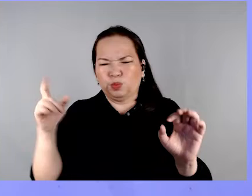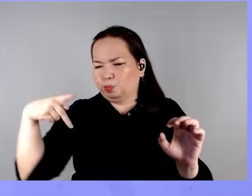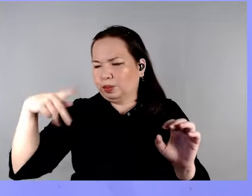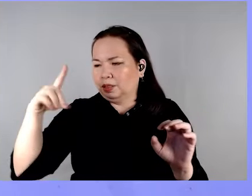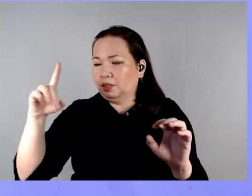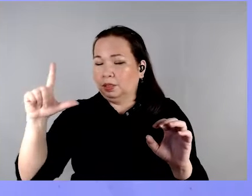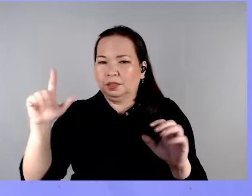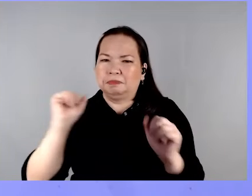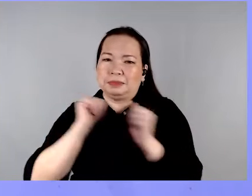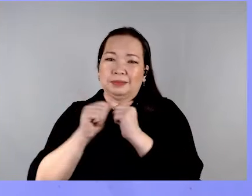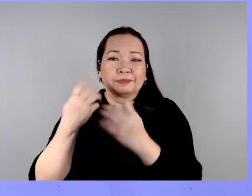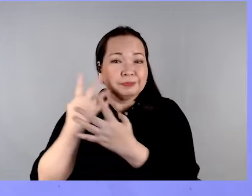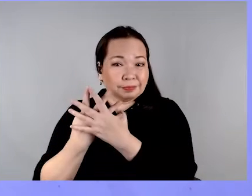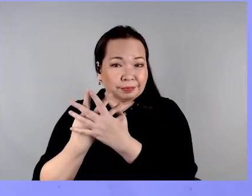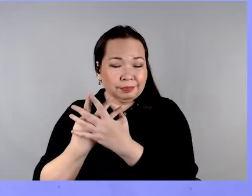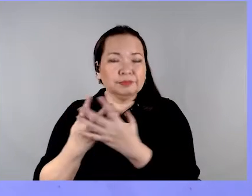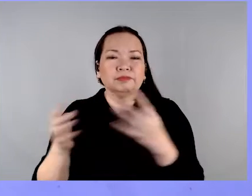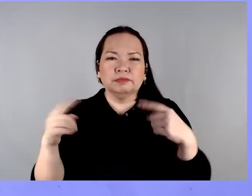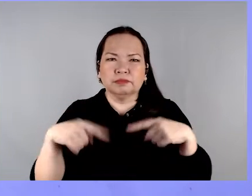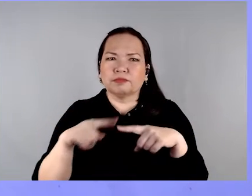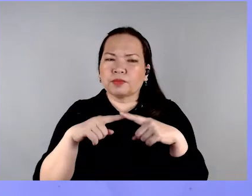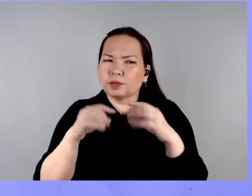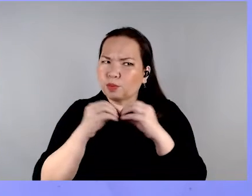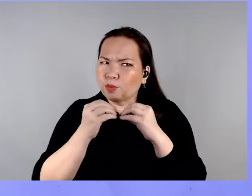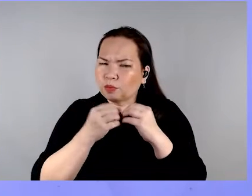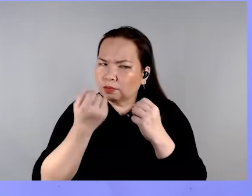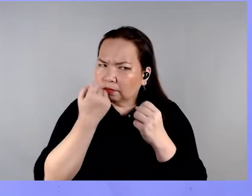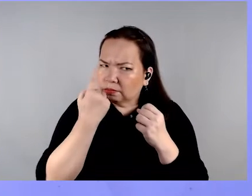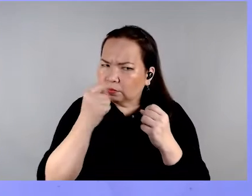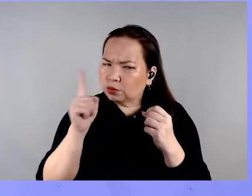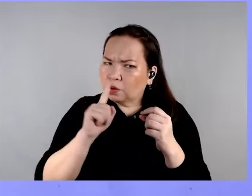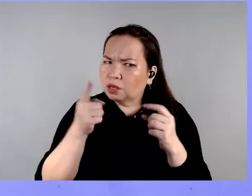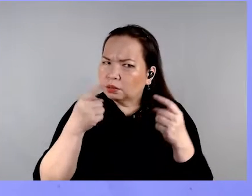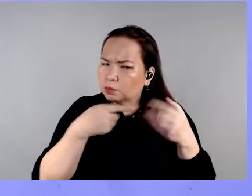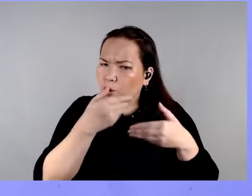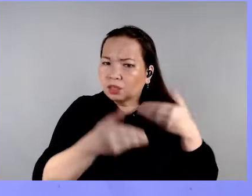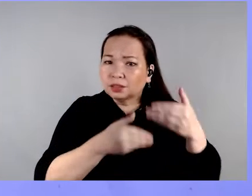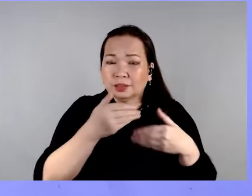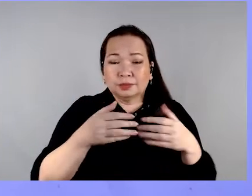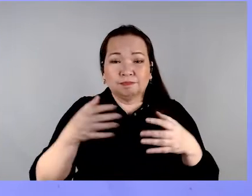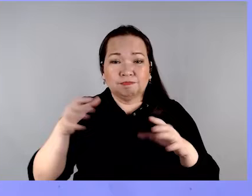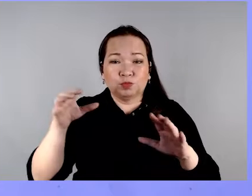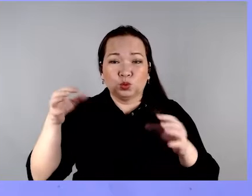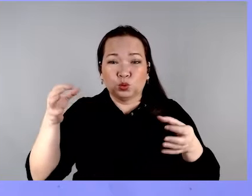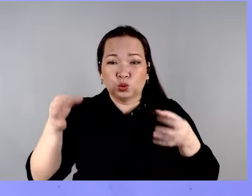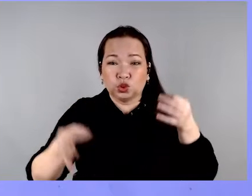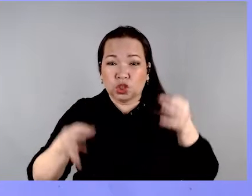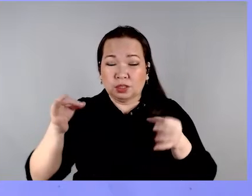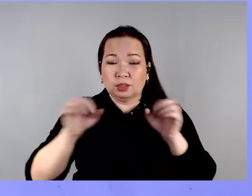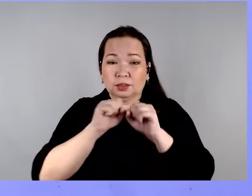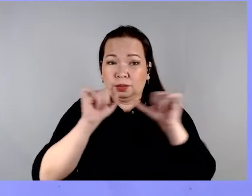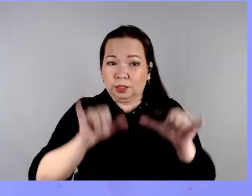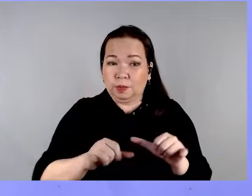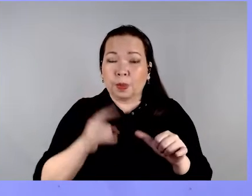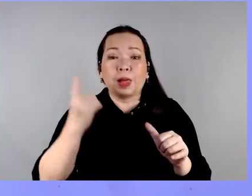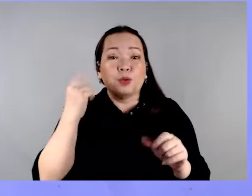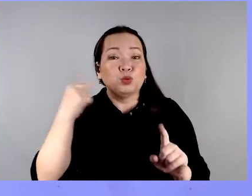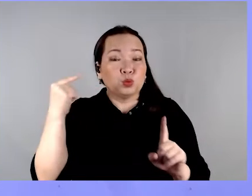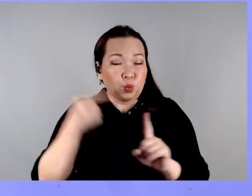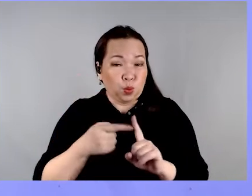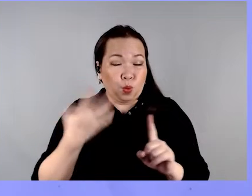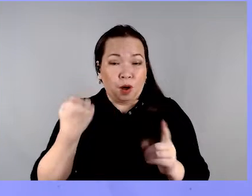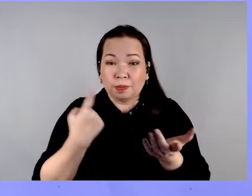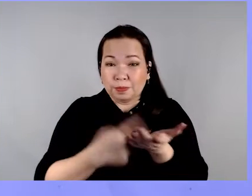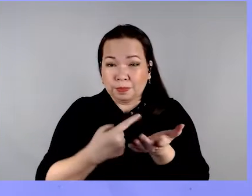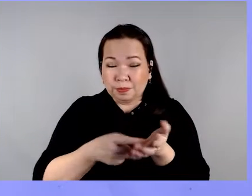or PDLs, necessarily entails a deeper understanding of the criminal justice system. Primarily, the